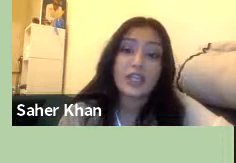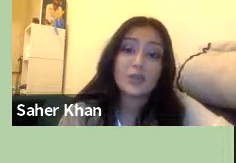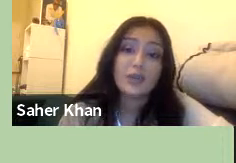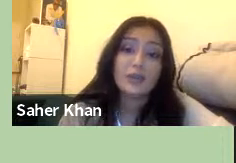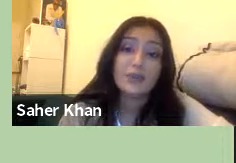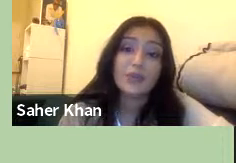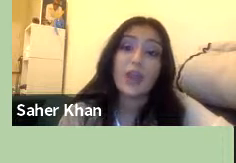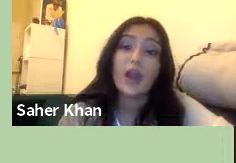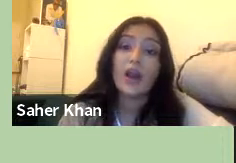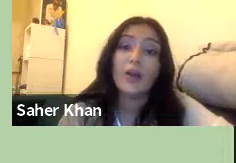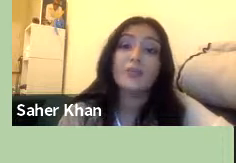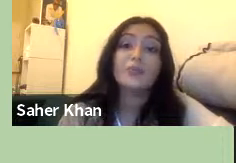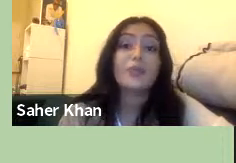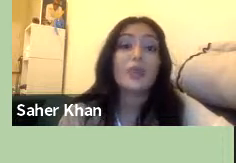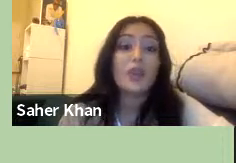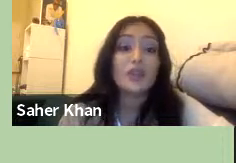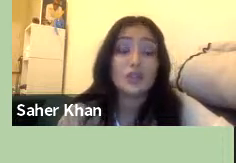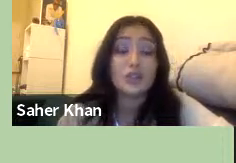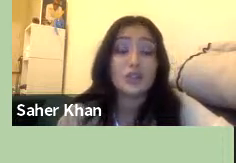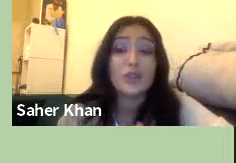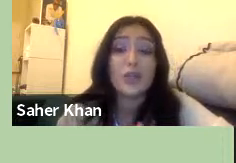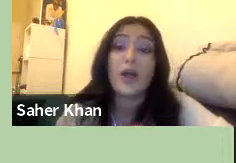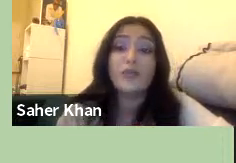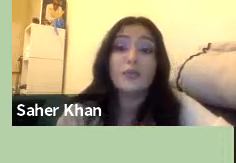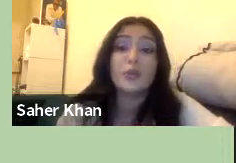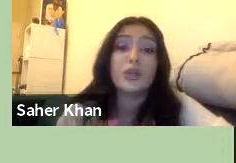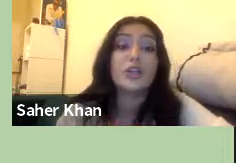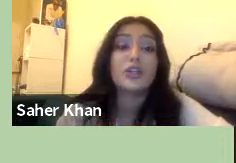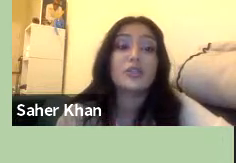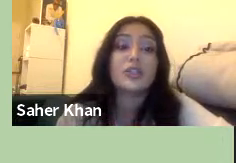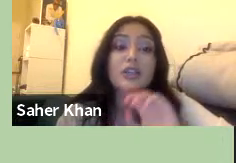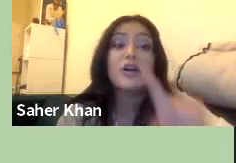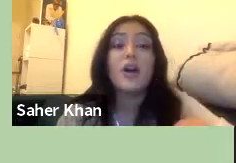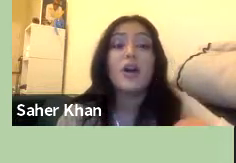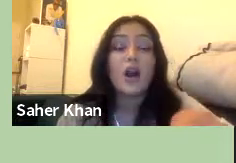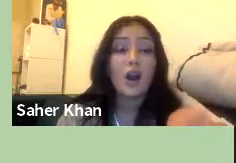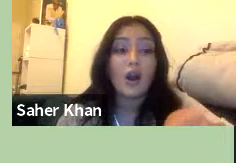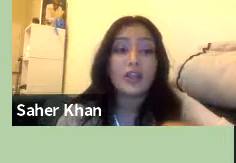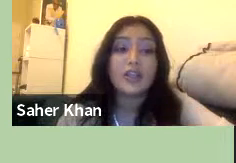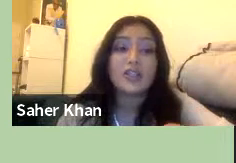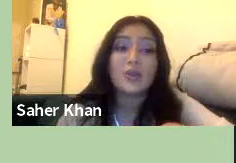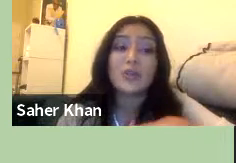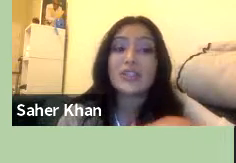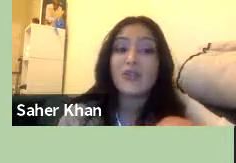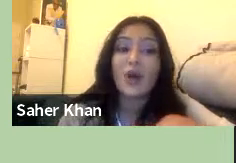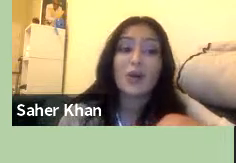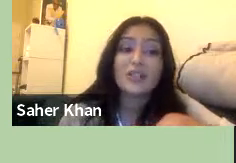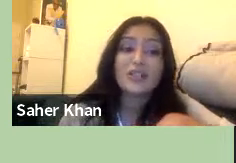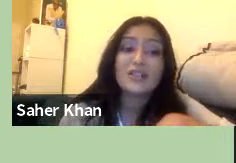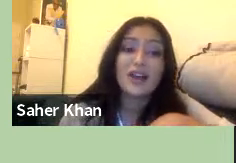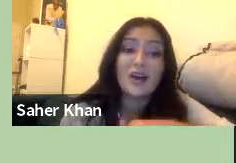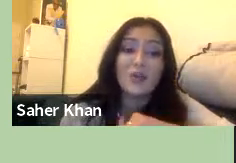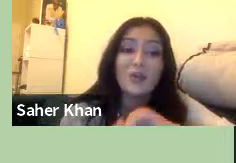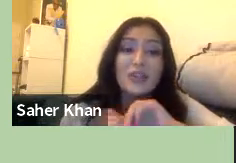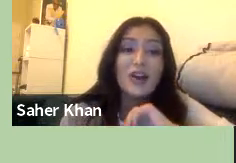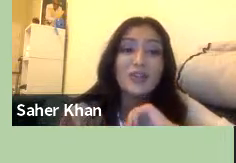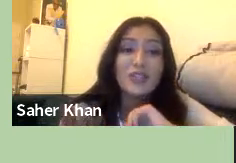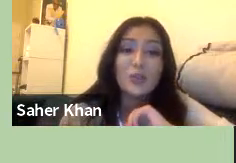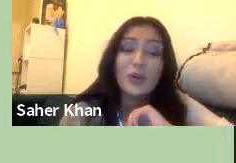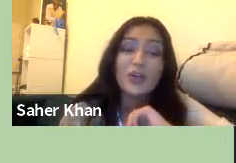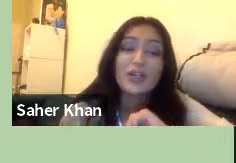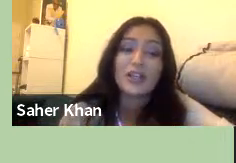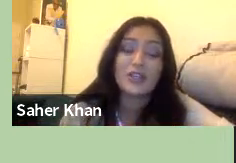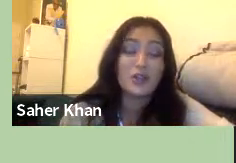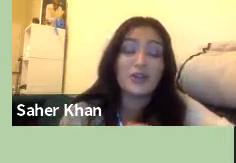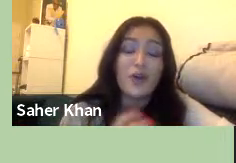emojis engagement. So the social media platforms we're currently using are here, so please follow us. We would love